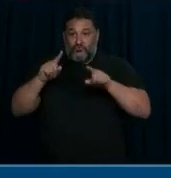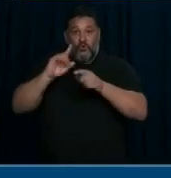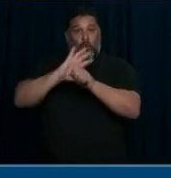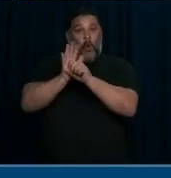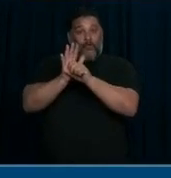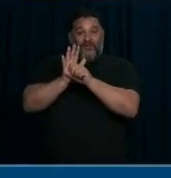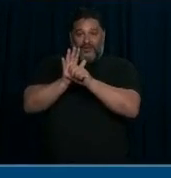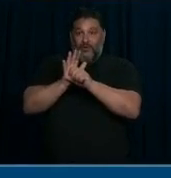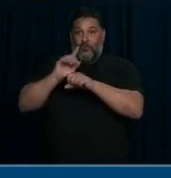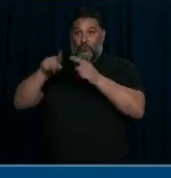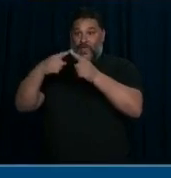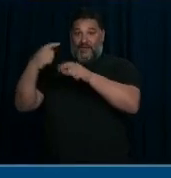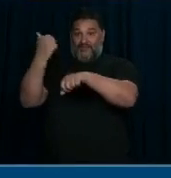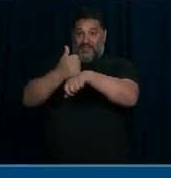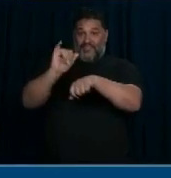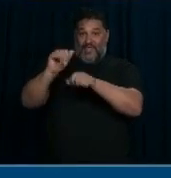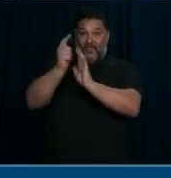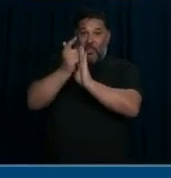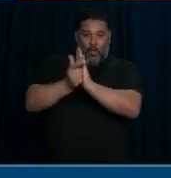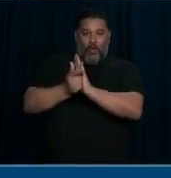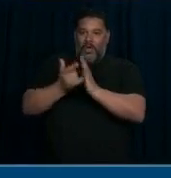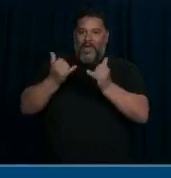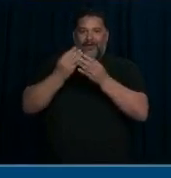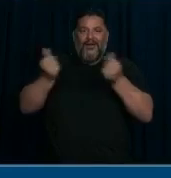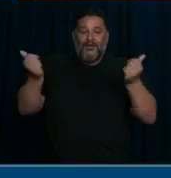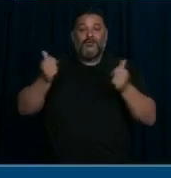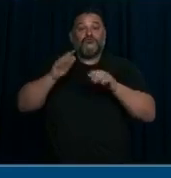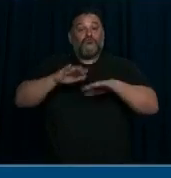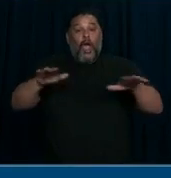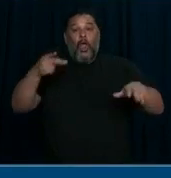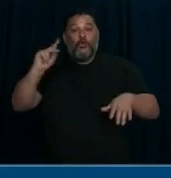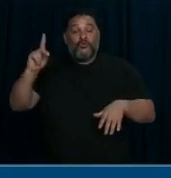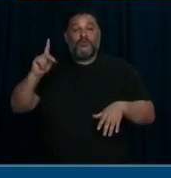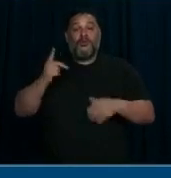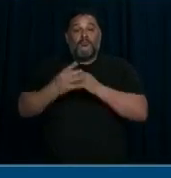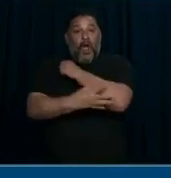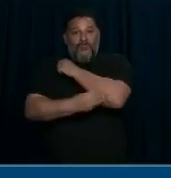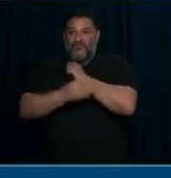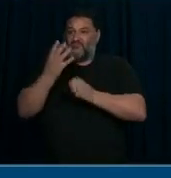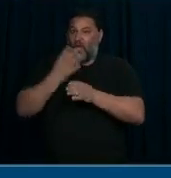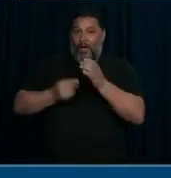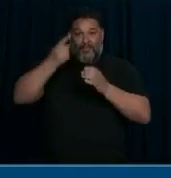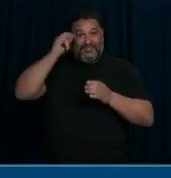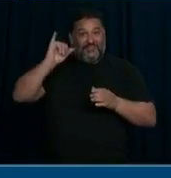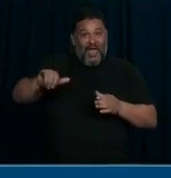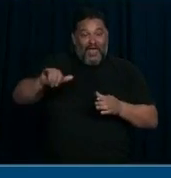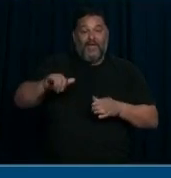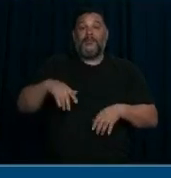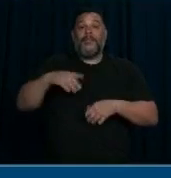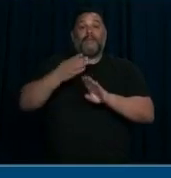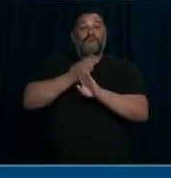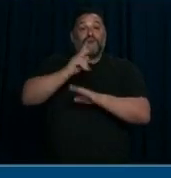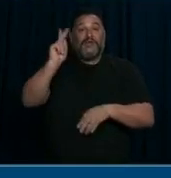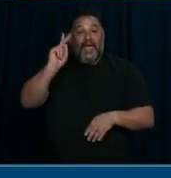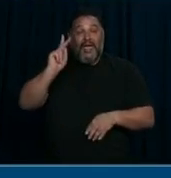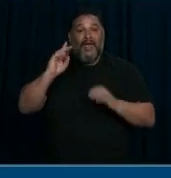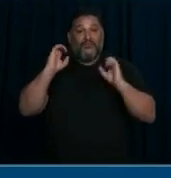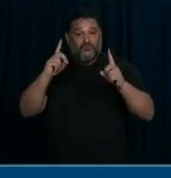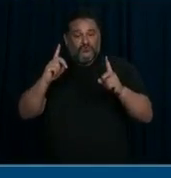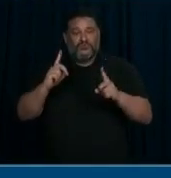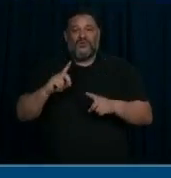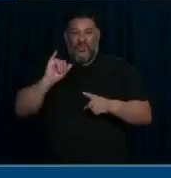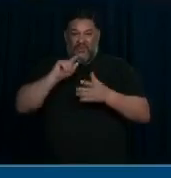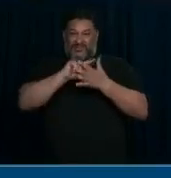it's gone away. Childhood poverty was gone because of that. Pre-K education. These kinds of